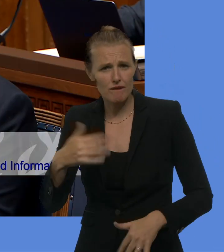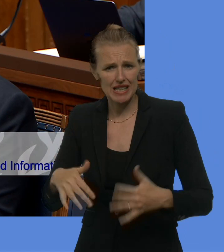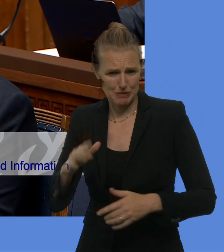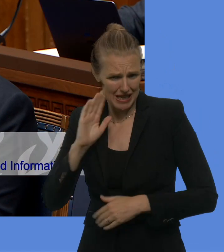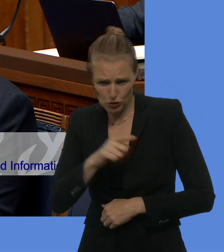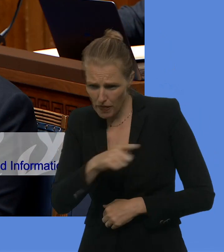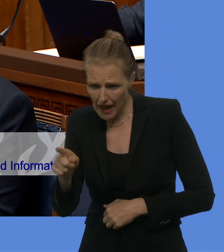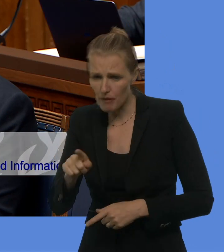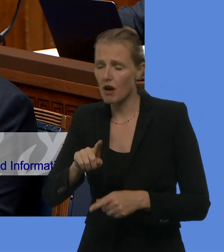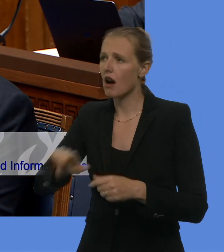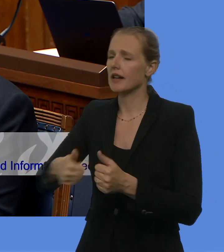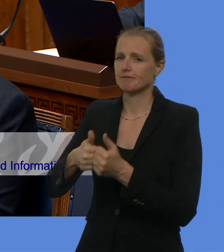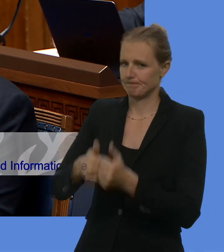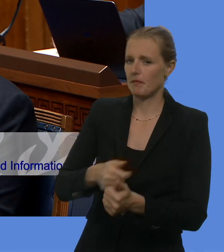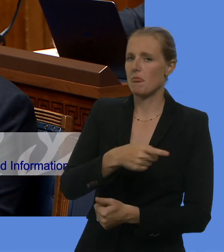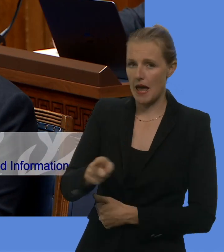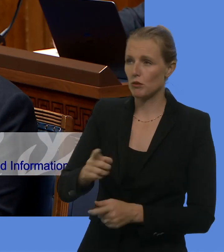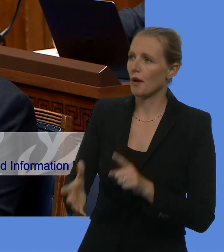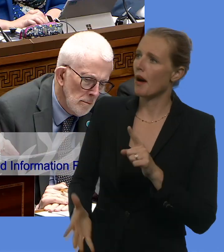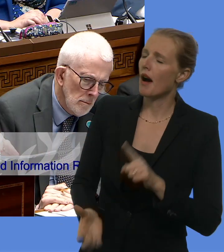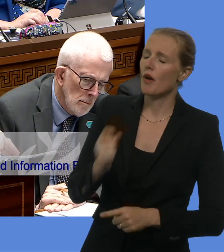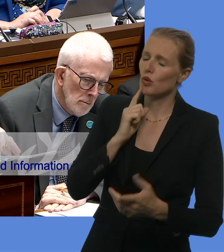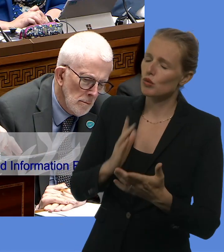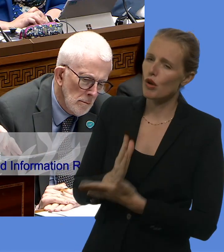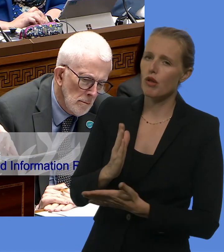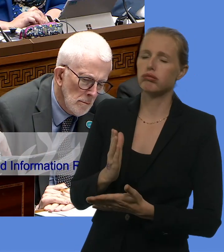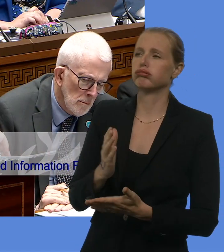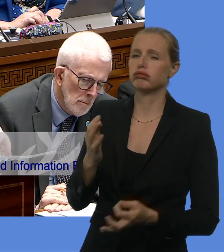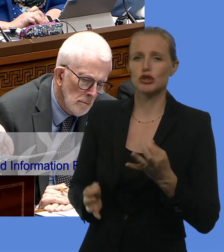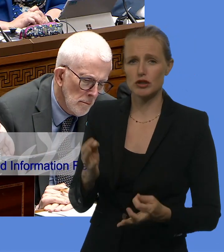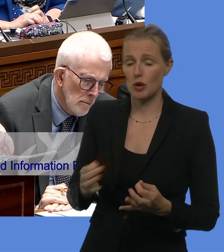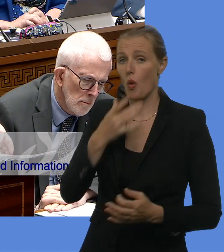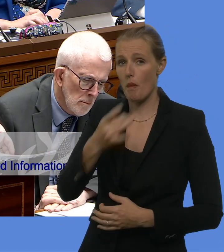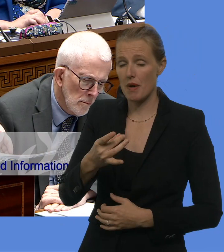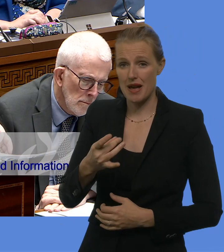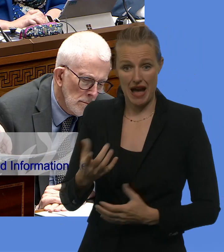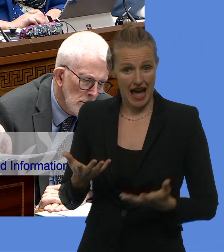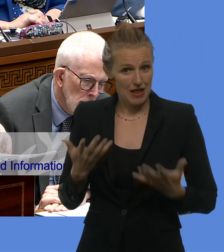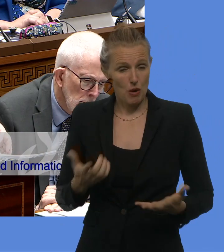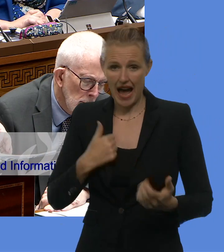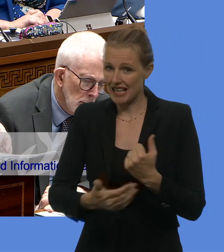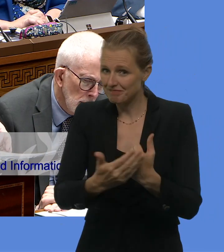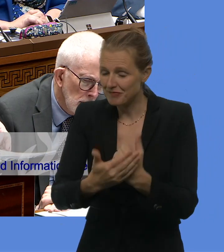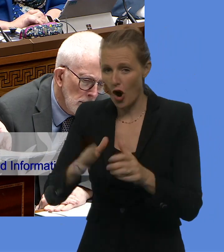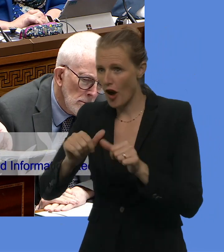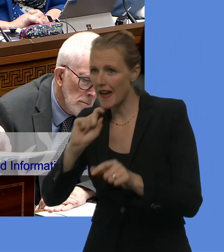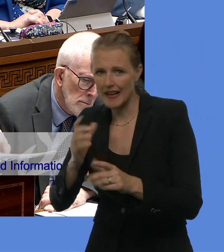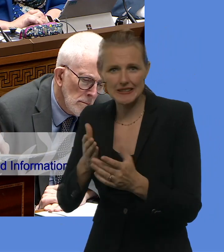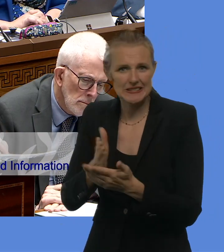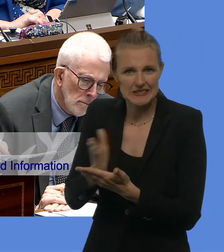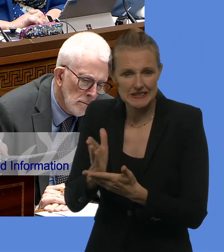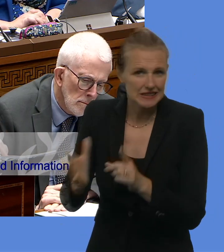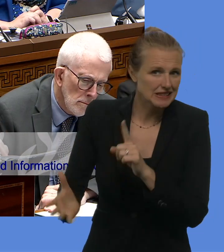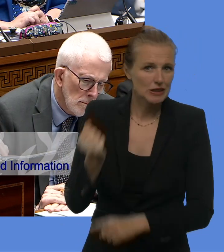quest for both truth and justice. However, I cannot offer them an alternative means of seeking truth and justice, which has